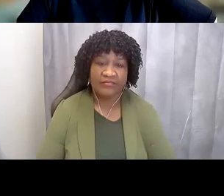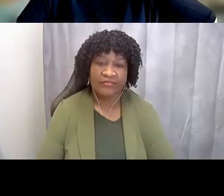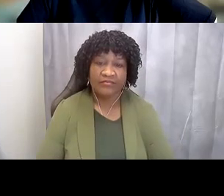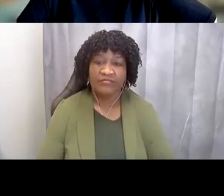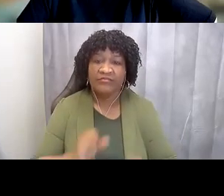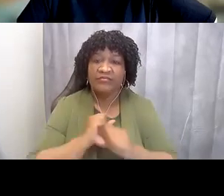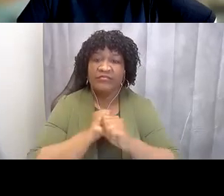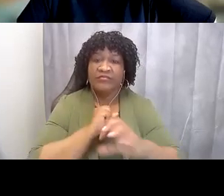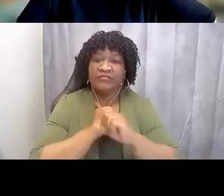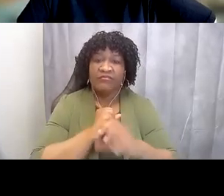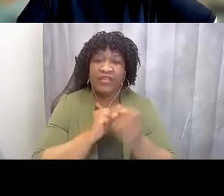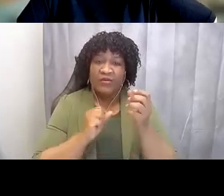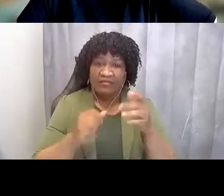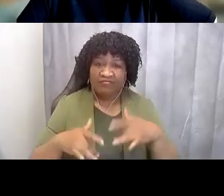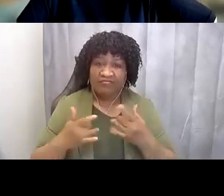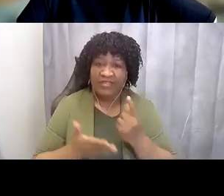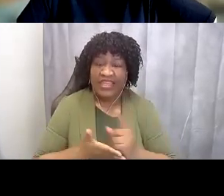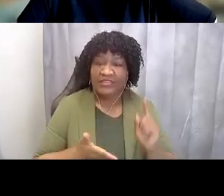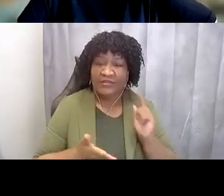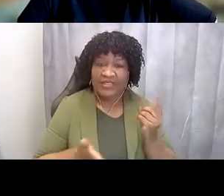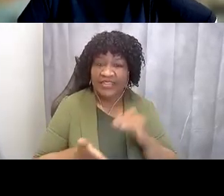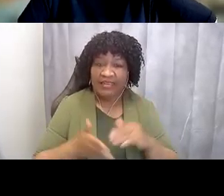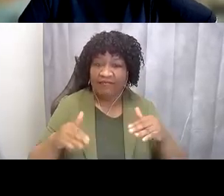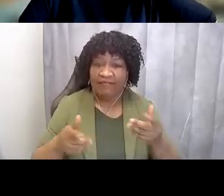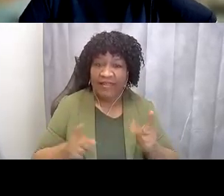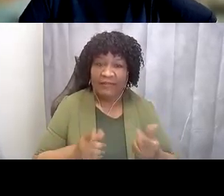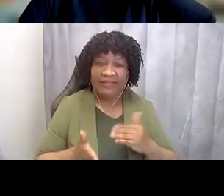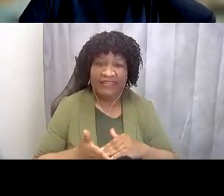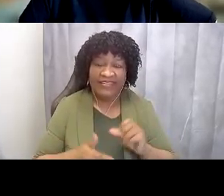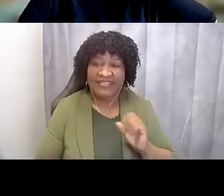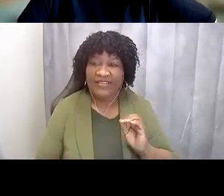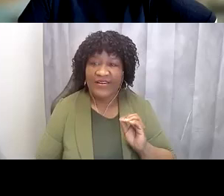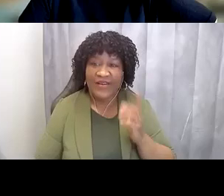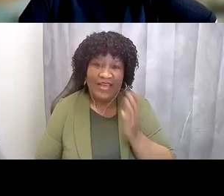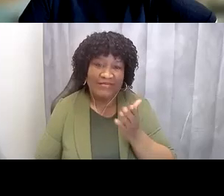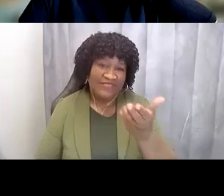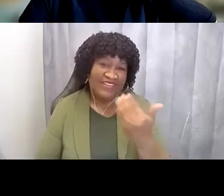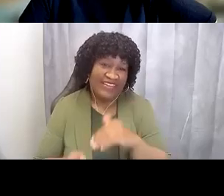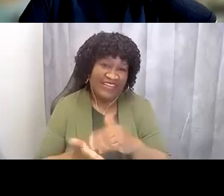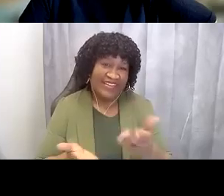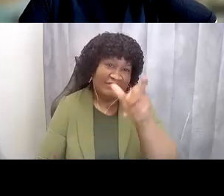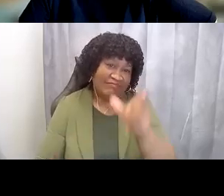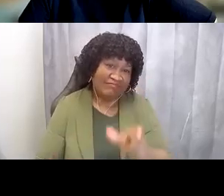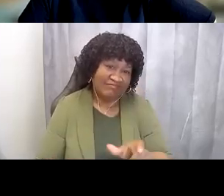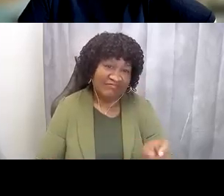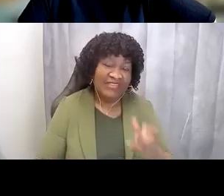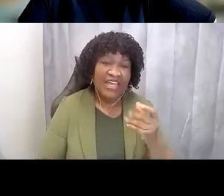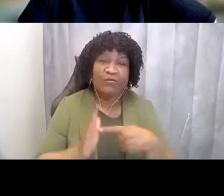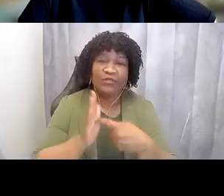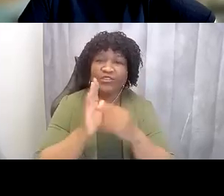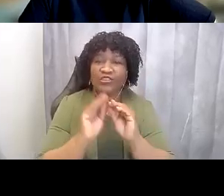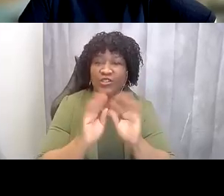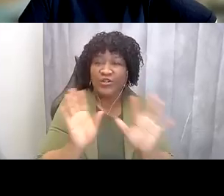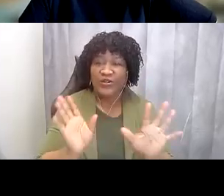we talked about this event last week, but then again, it hasn't happened yet. So I brought it again and want to show it because